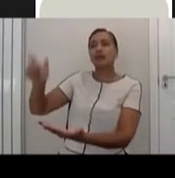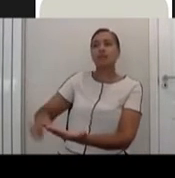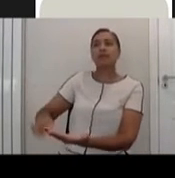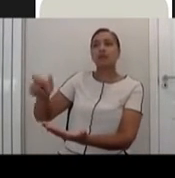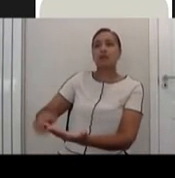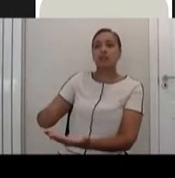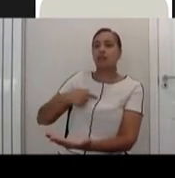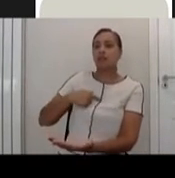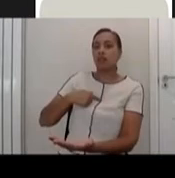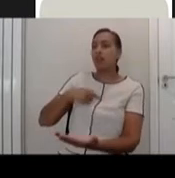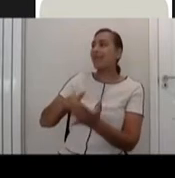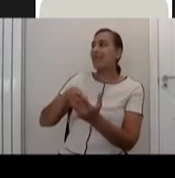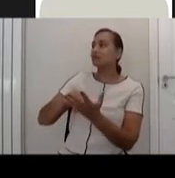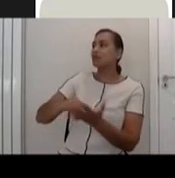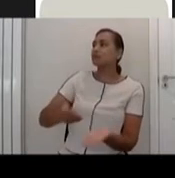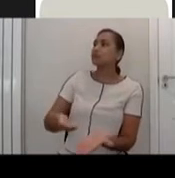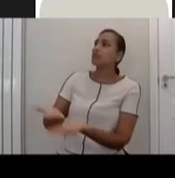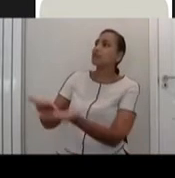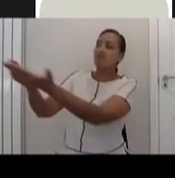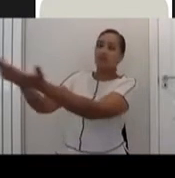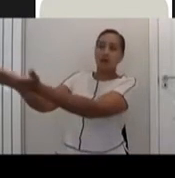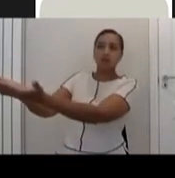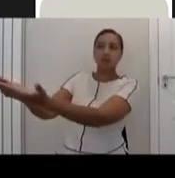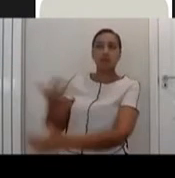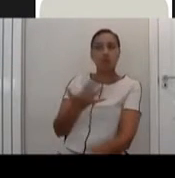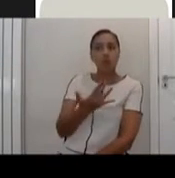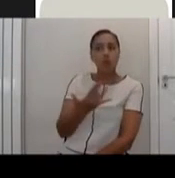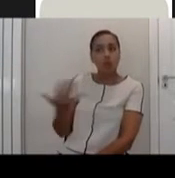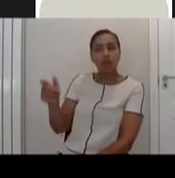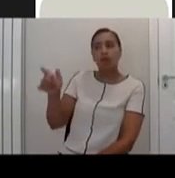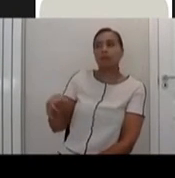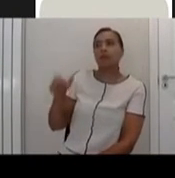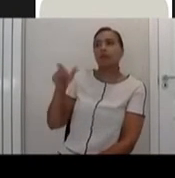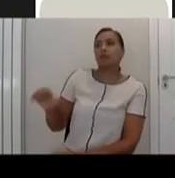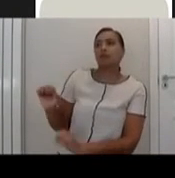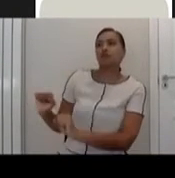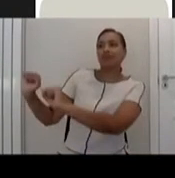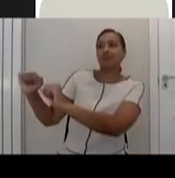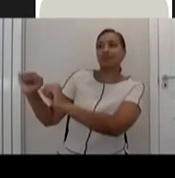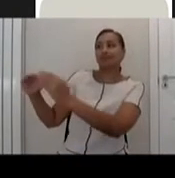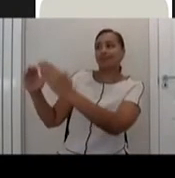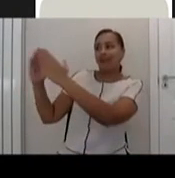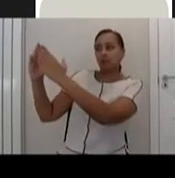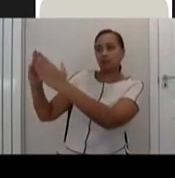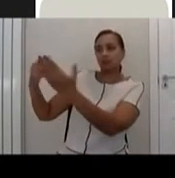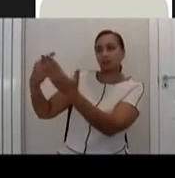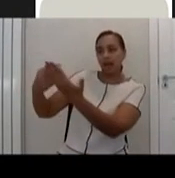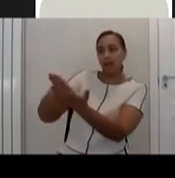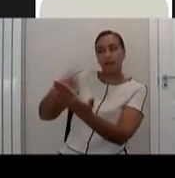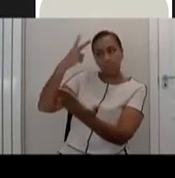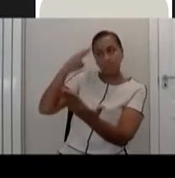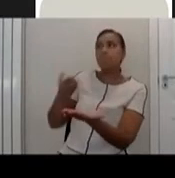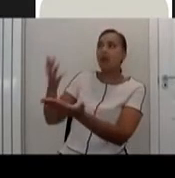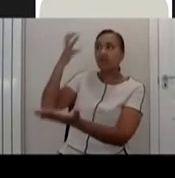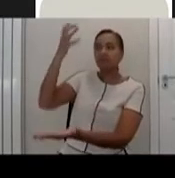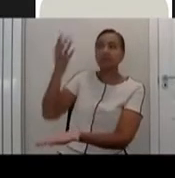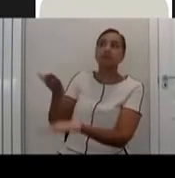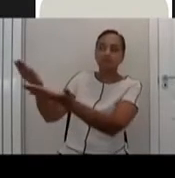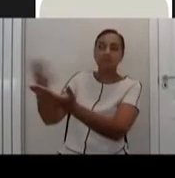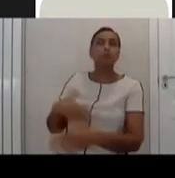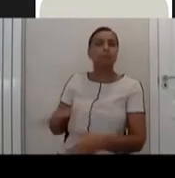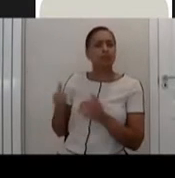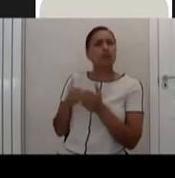collaboration with the NHS of individuals who are on the shielding list. So we've been in regular contact